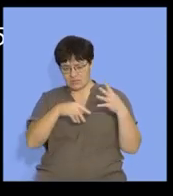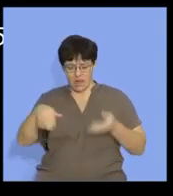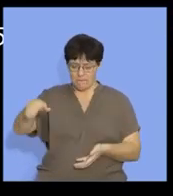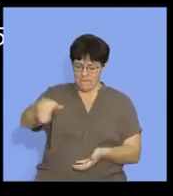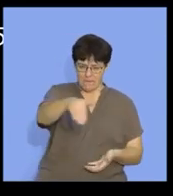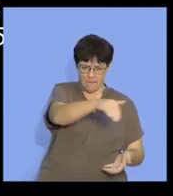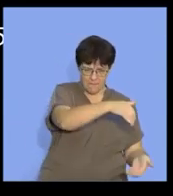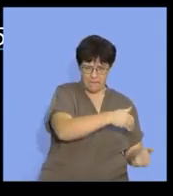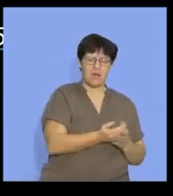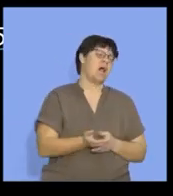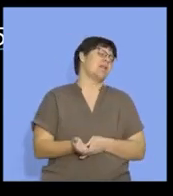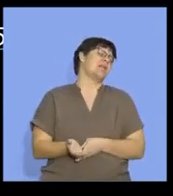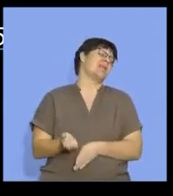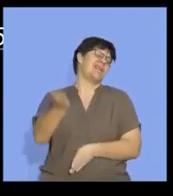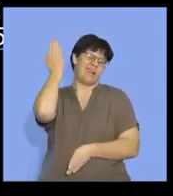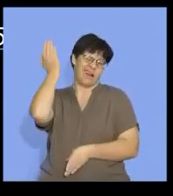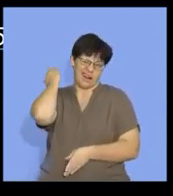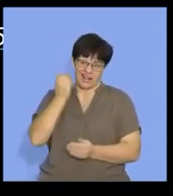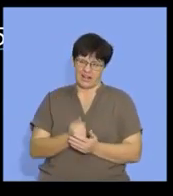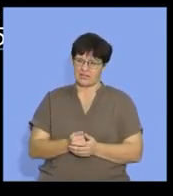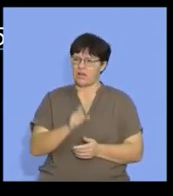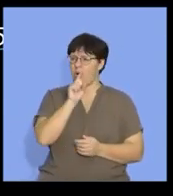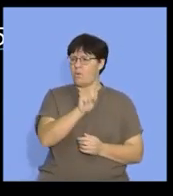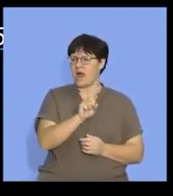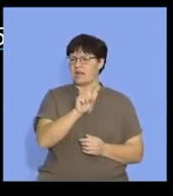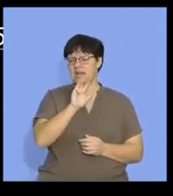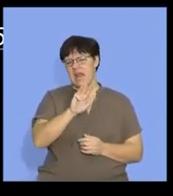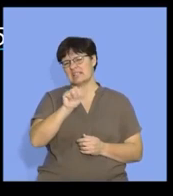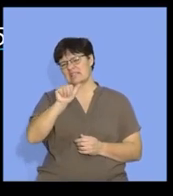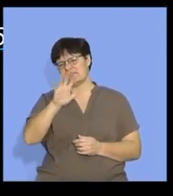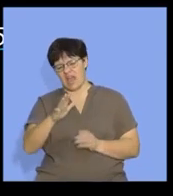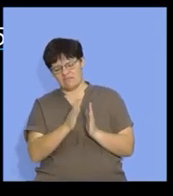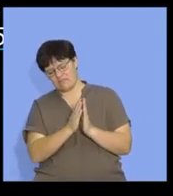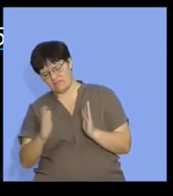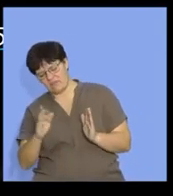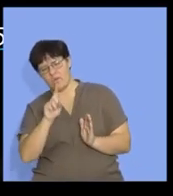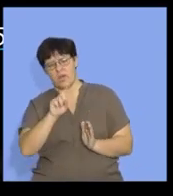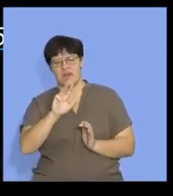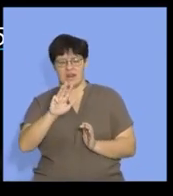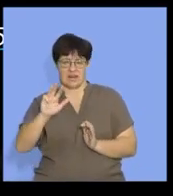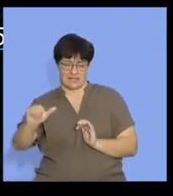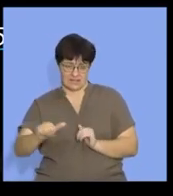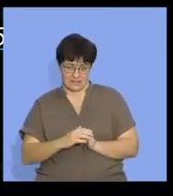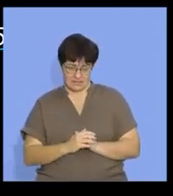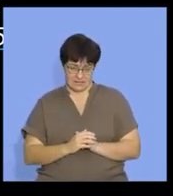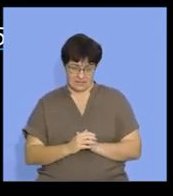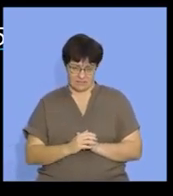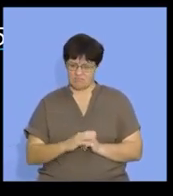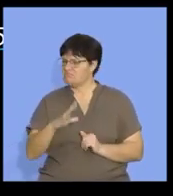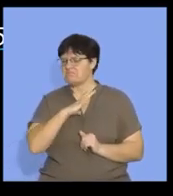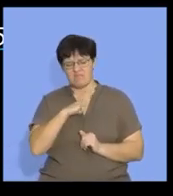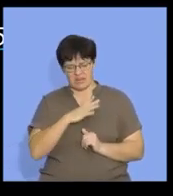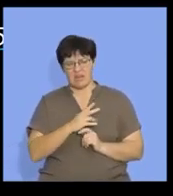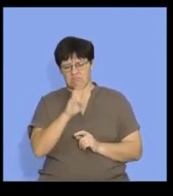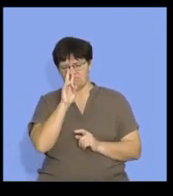relating was collected a long time ago, right, between 1965 and 1996. That's